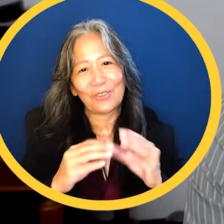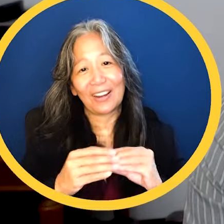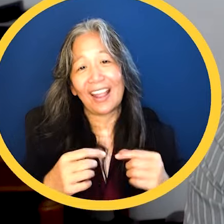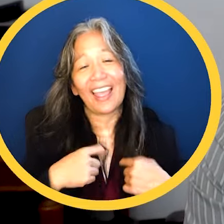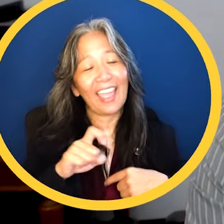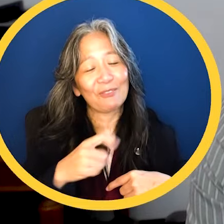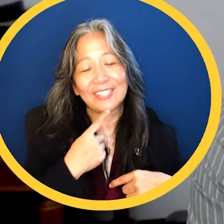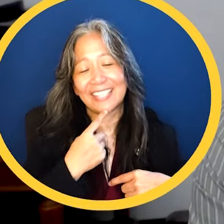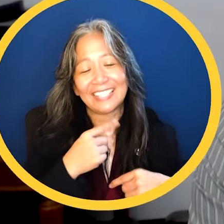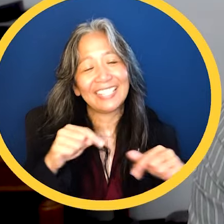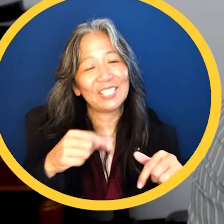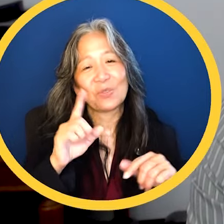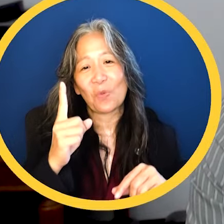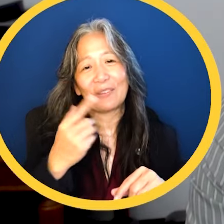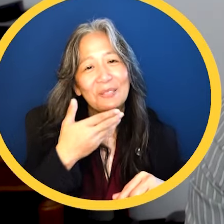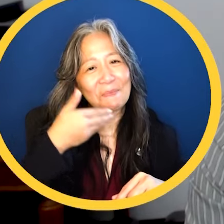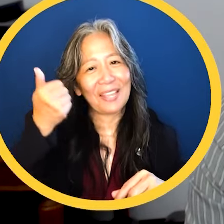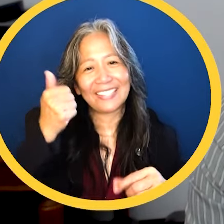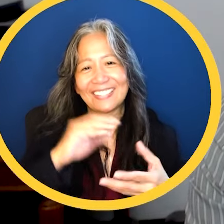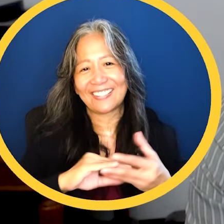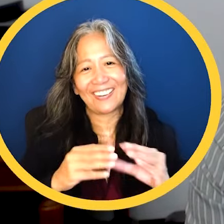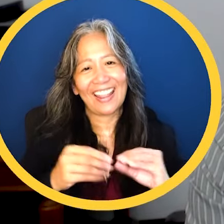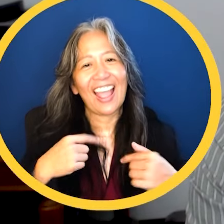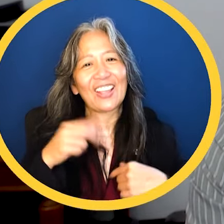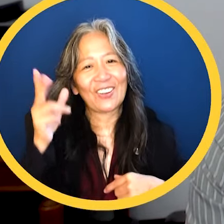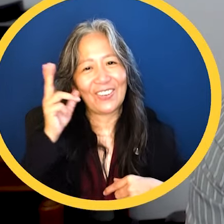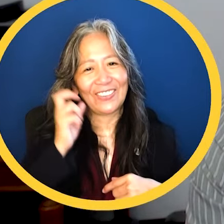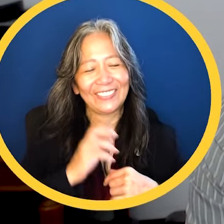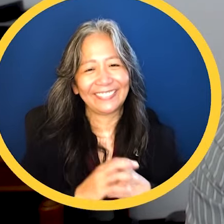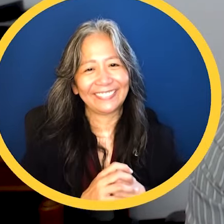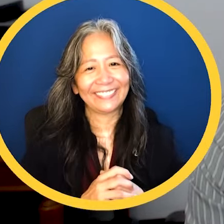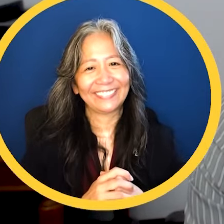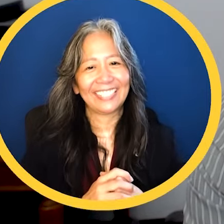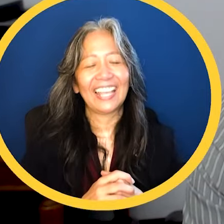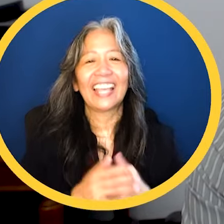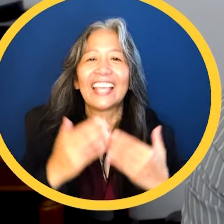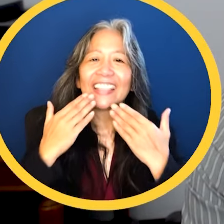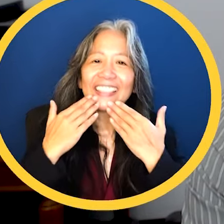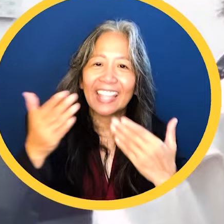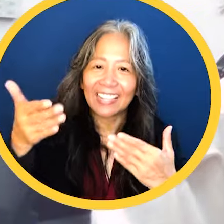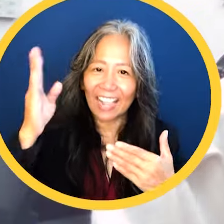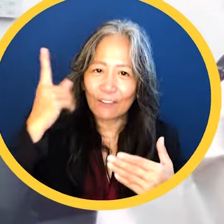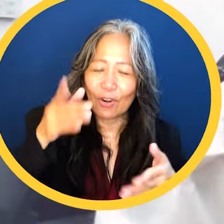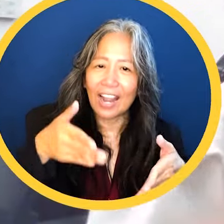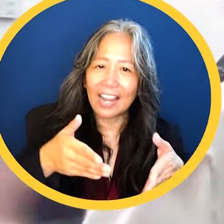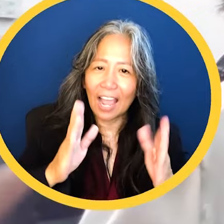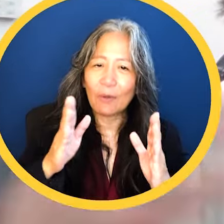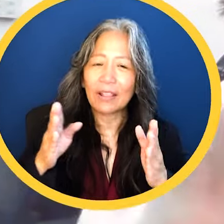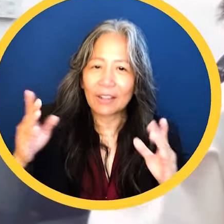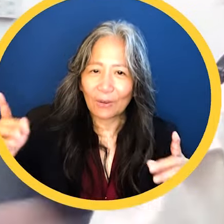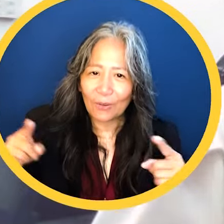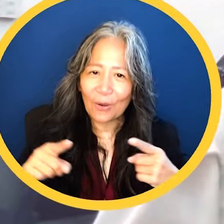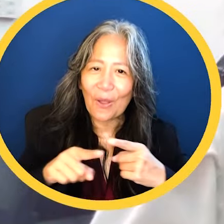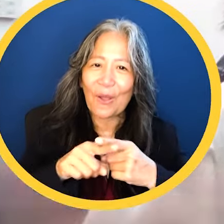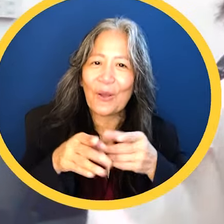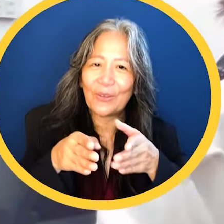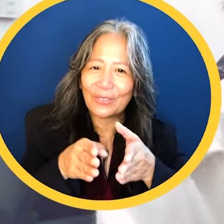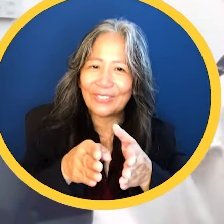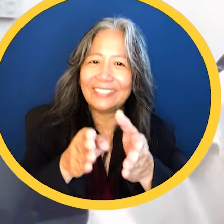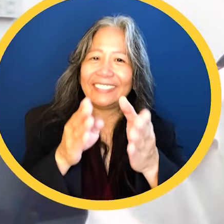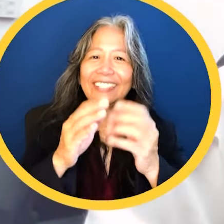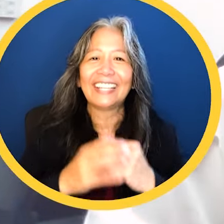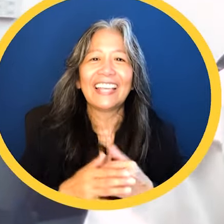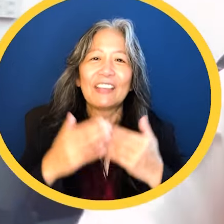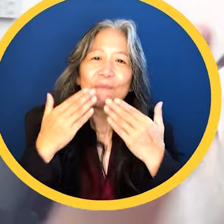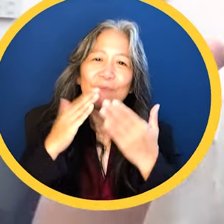I have to say, this is one of the best stories I've ever heard. So thank God for allowing our paths to cross,